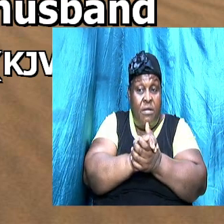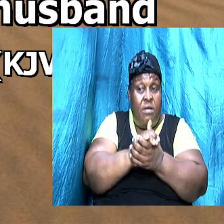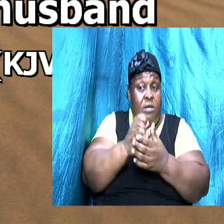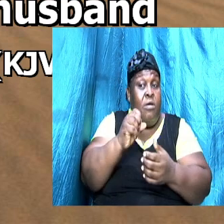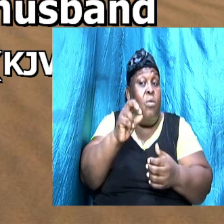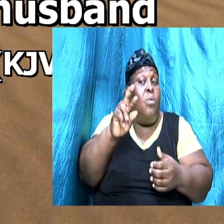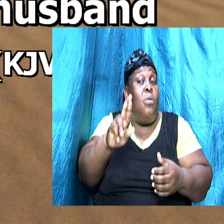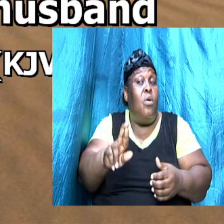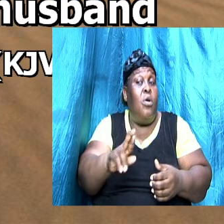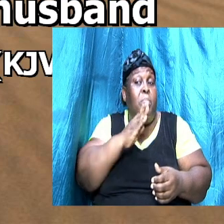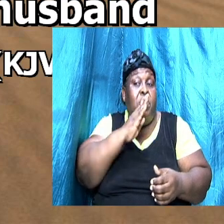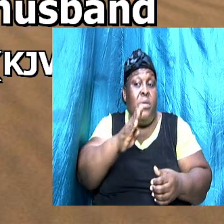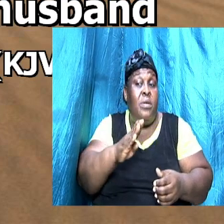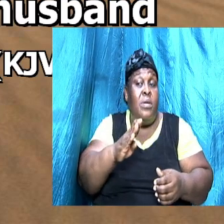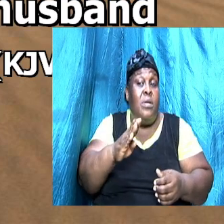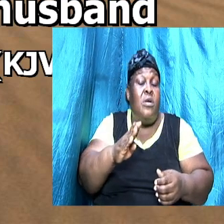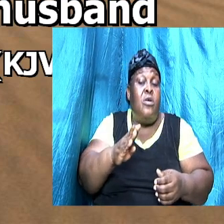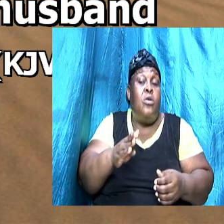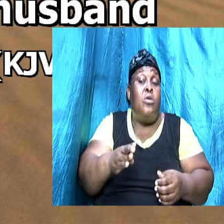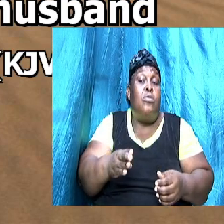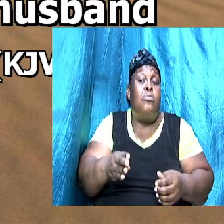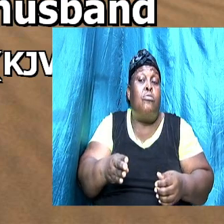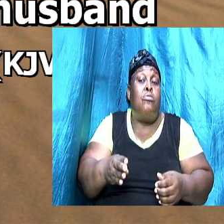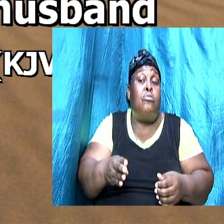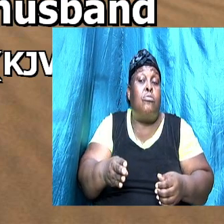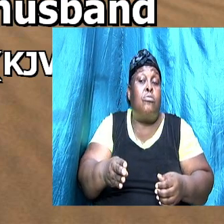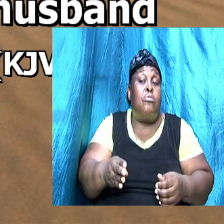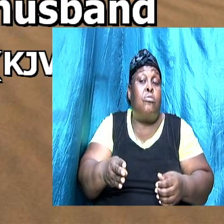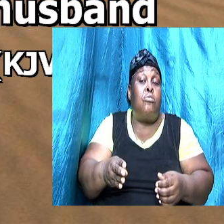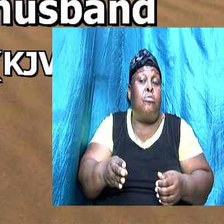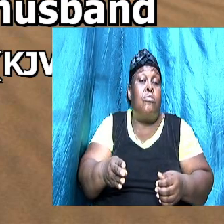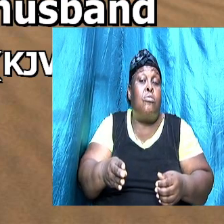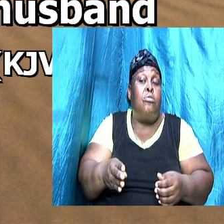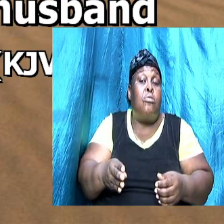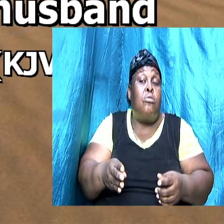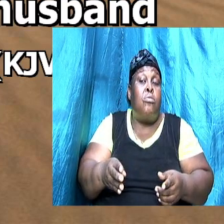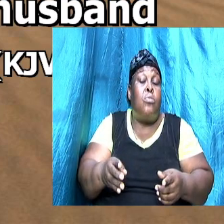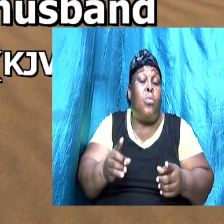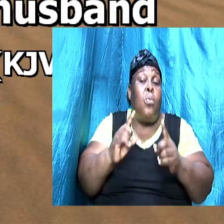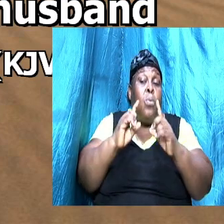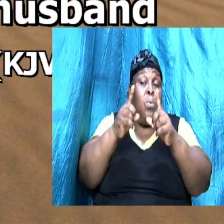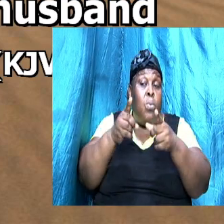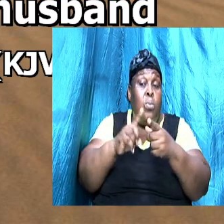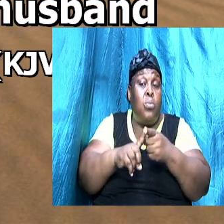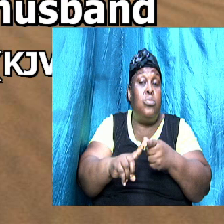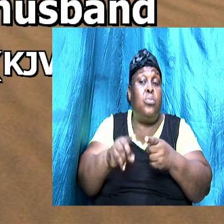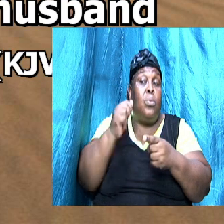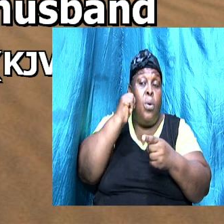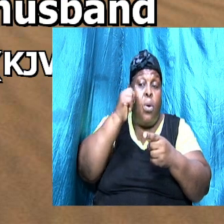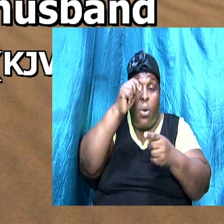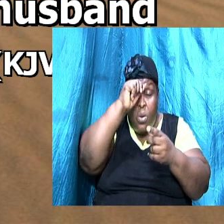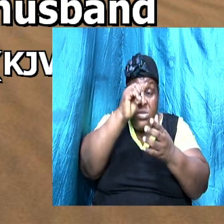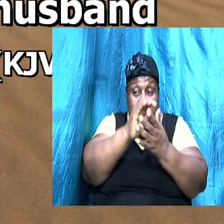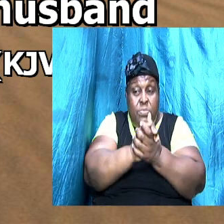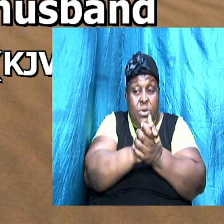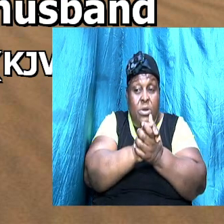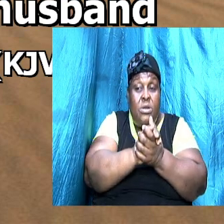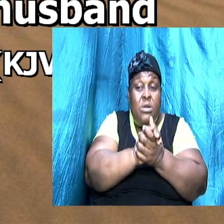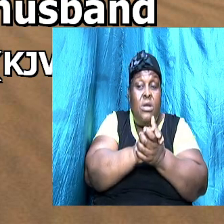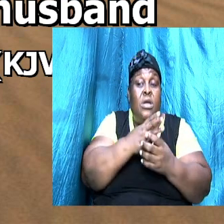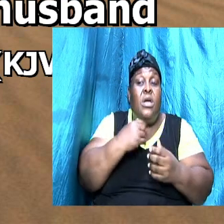or be reconciled to her husband, and let not the husband